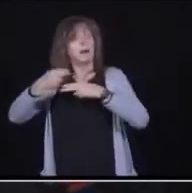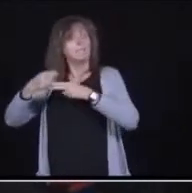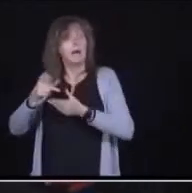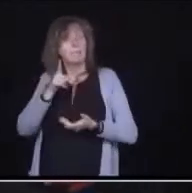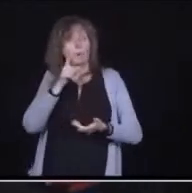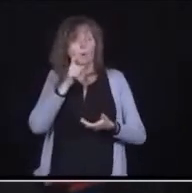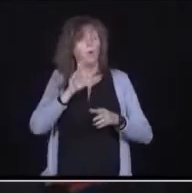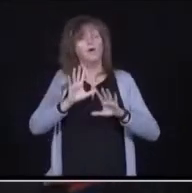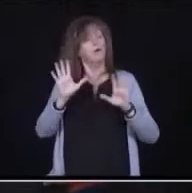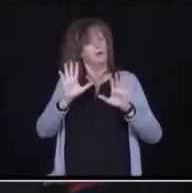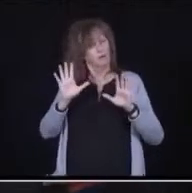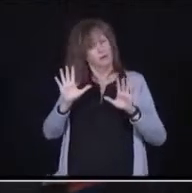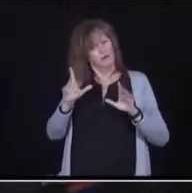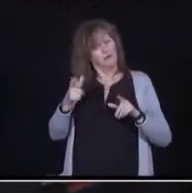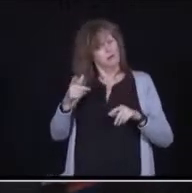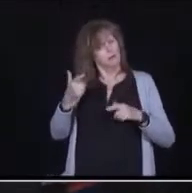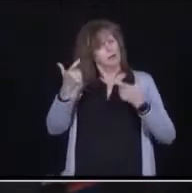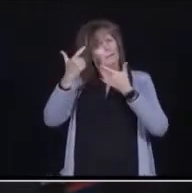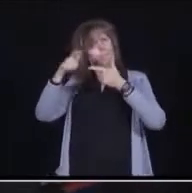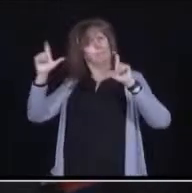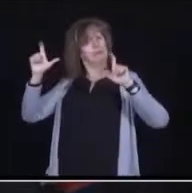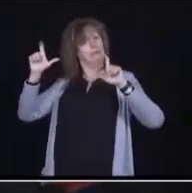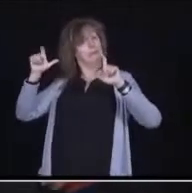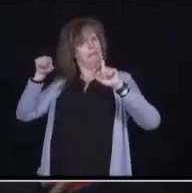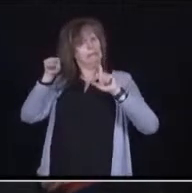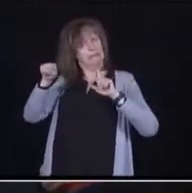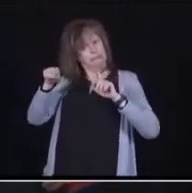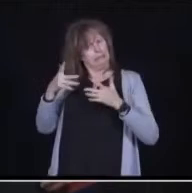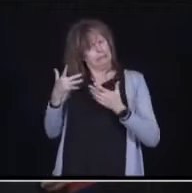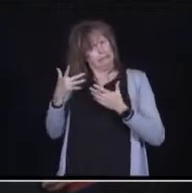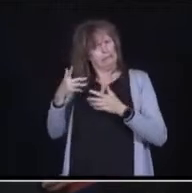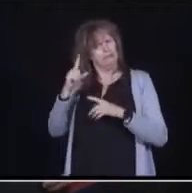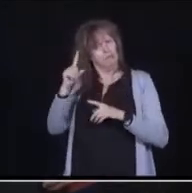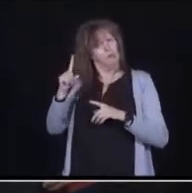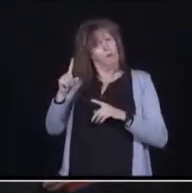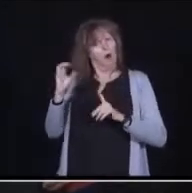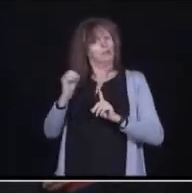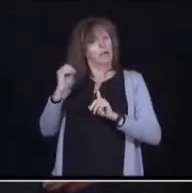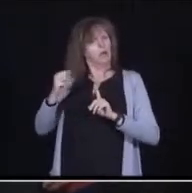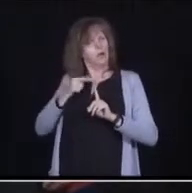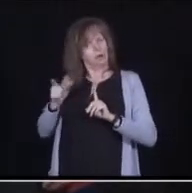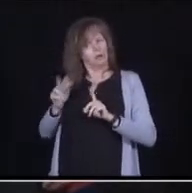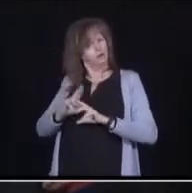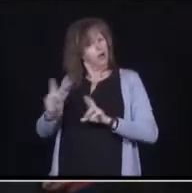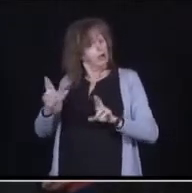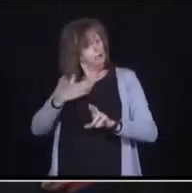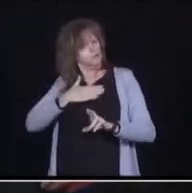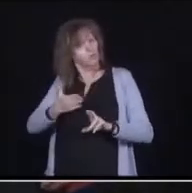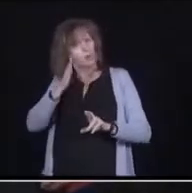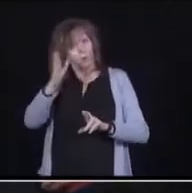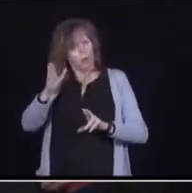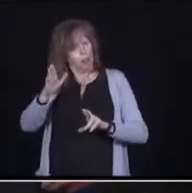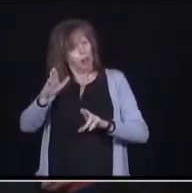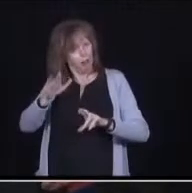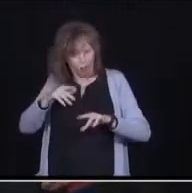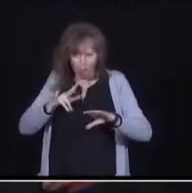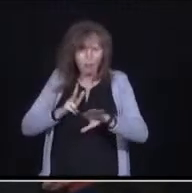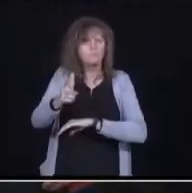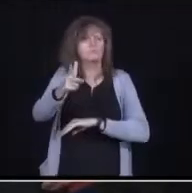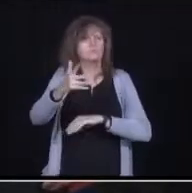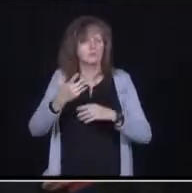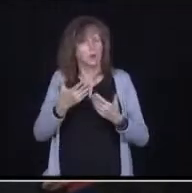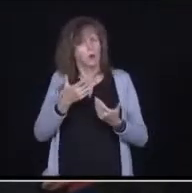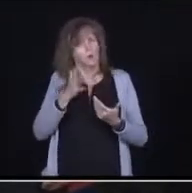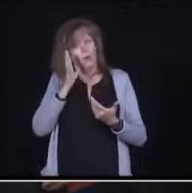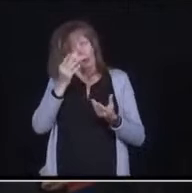retailers in this country have stepped up. They're ready, and they're ready to go. So it's going to be very, very soon. And we're